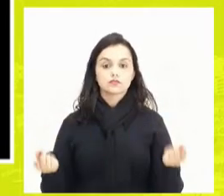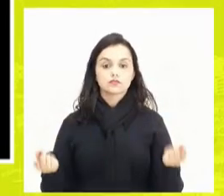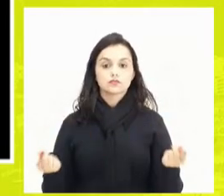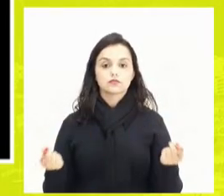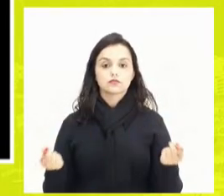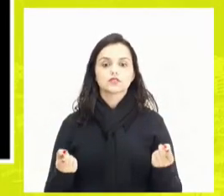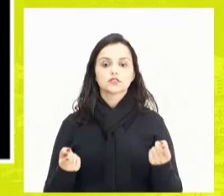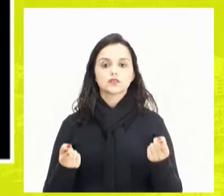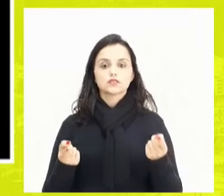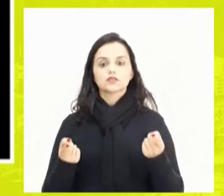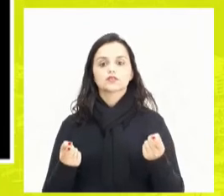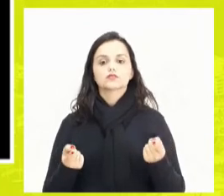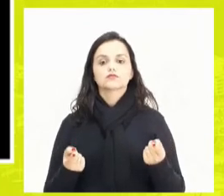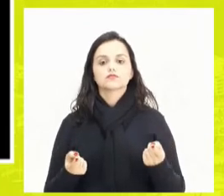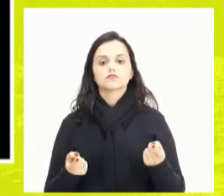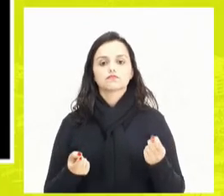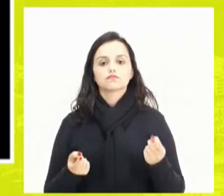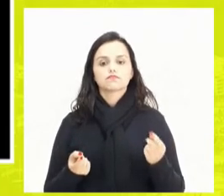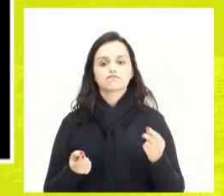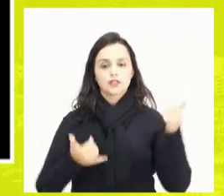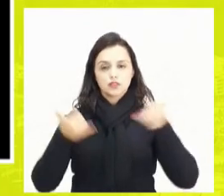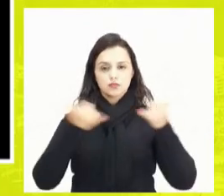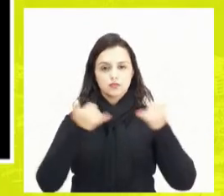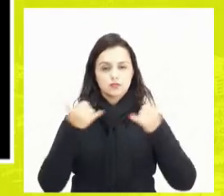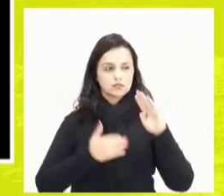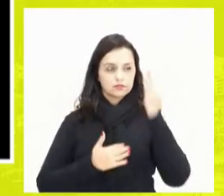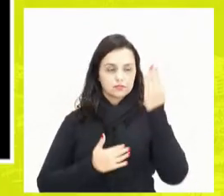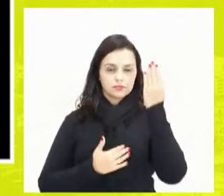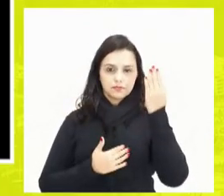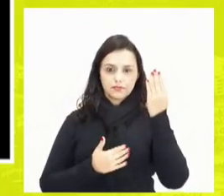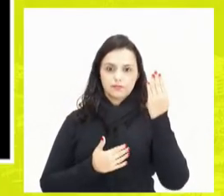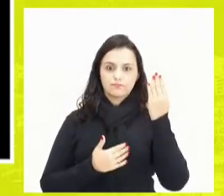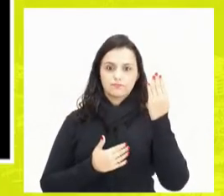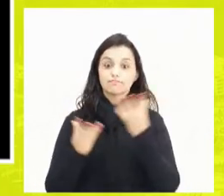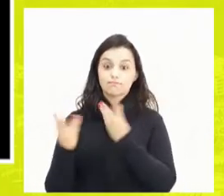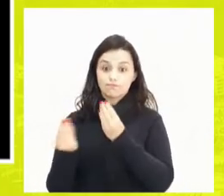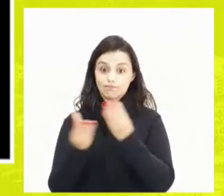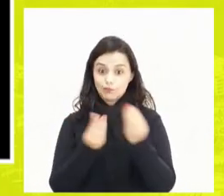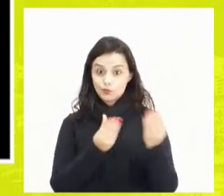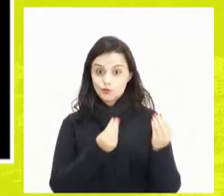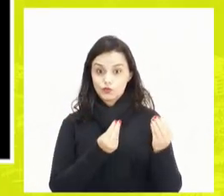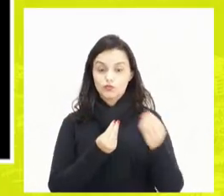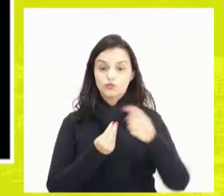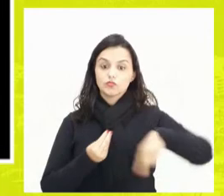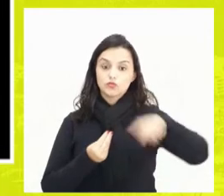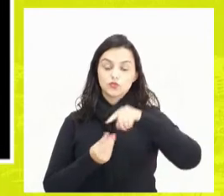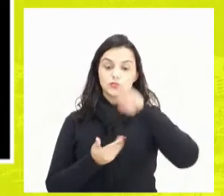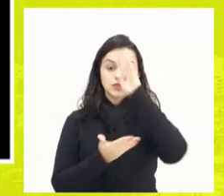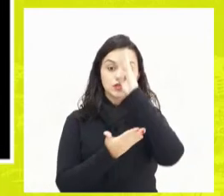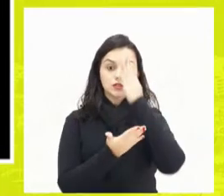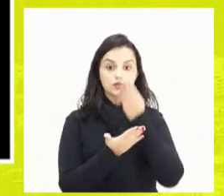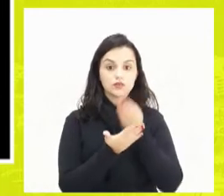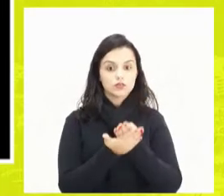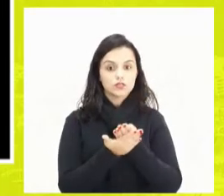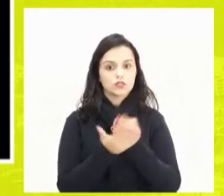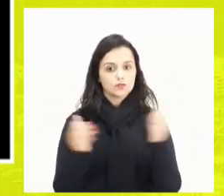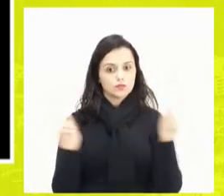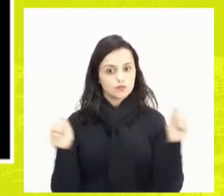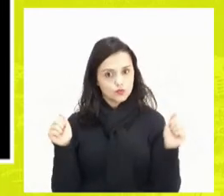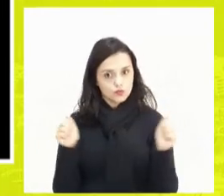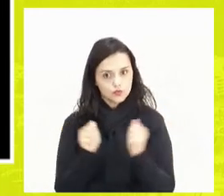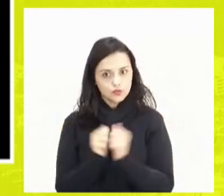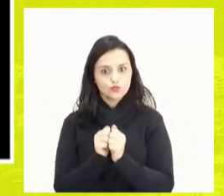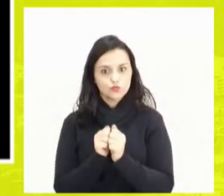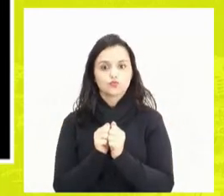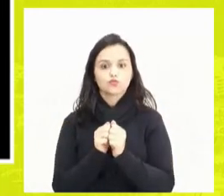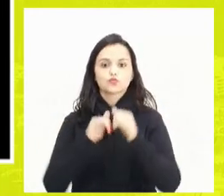and it's strong but as we know everything is multiple everything goes